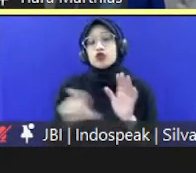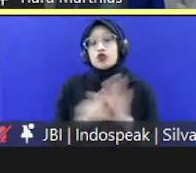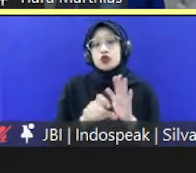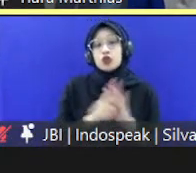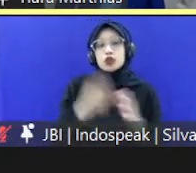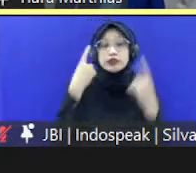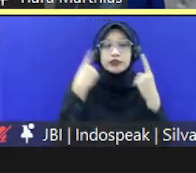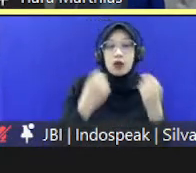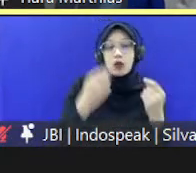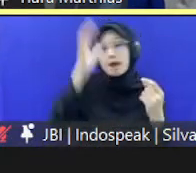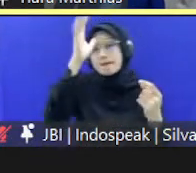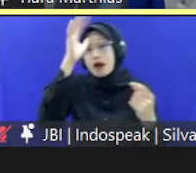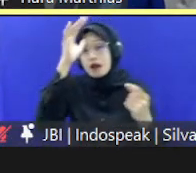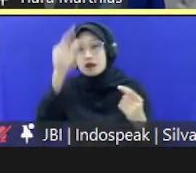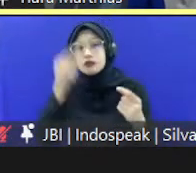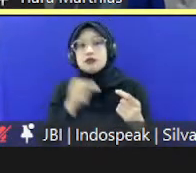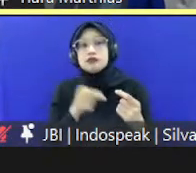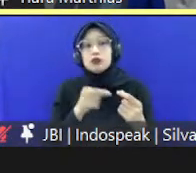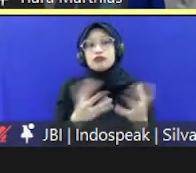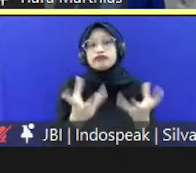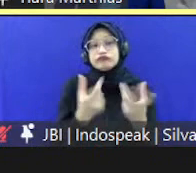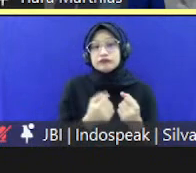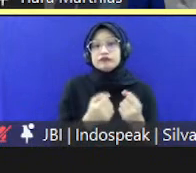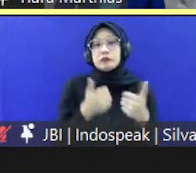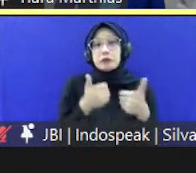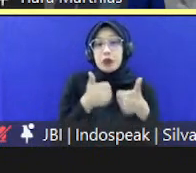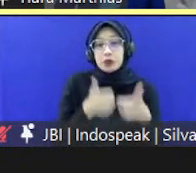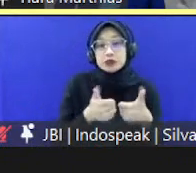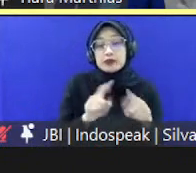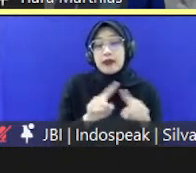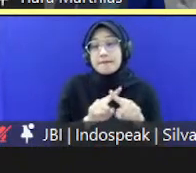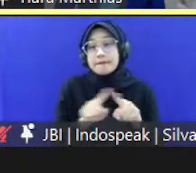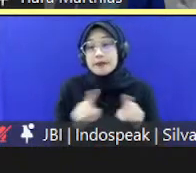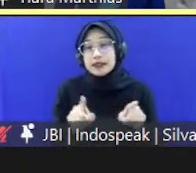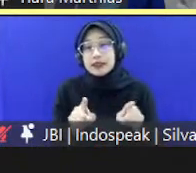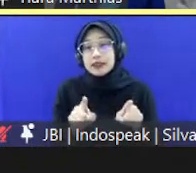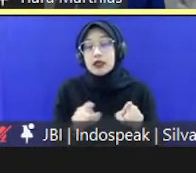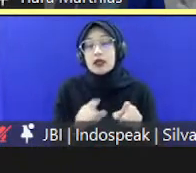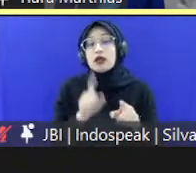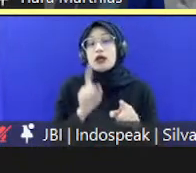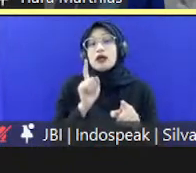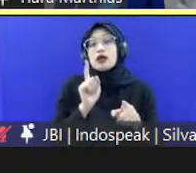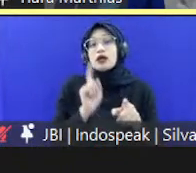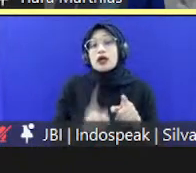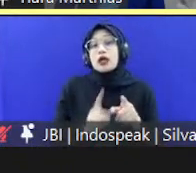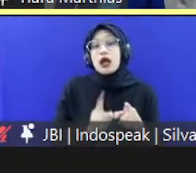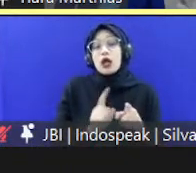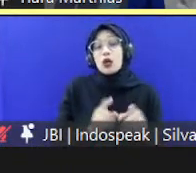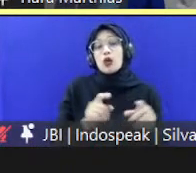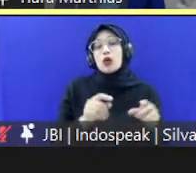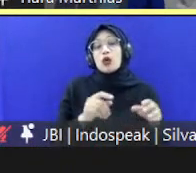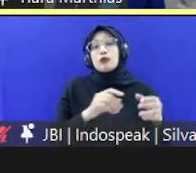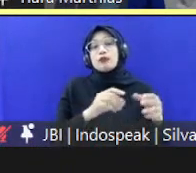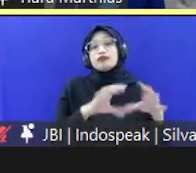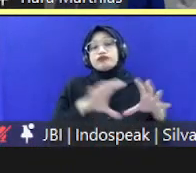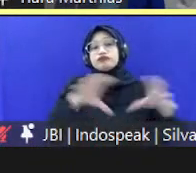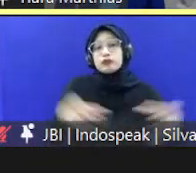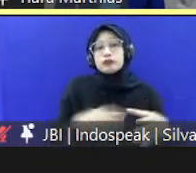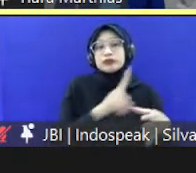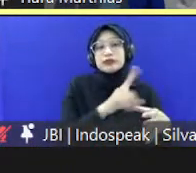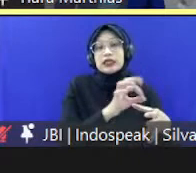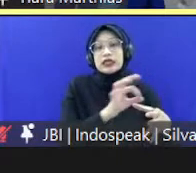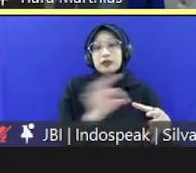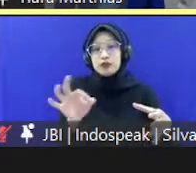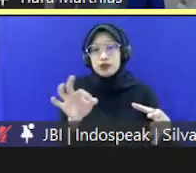Bali area, of course. But also then if we do the ratio to 1,000 population, it seems even West